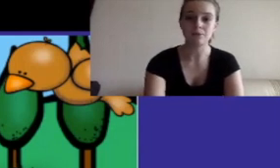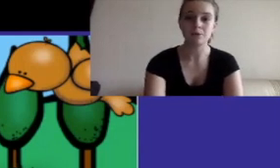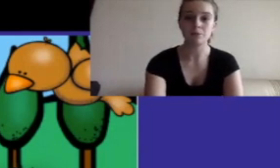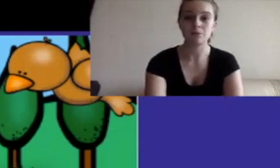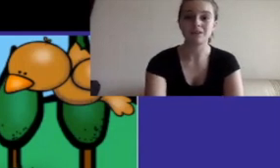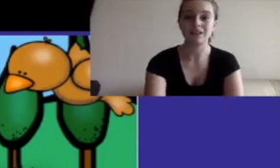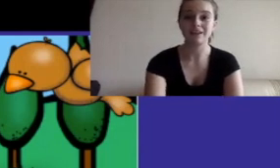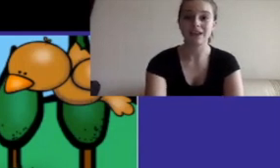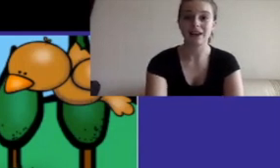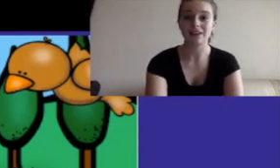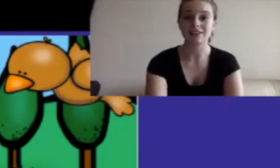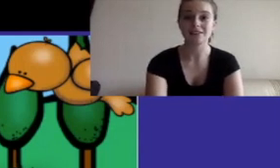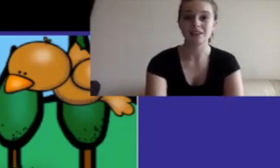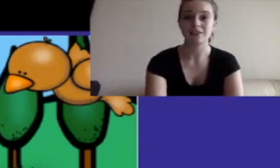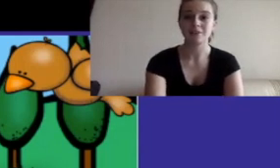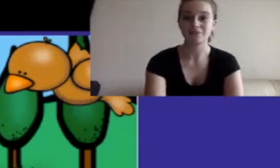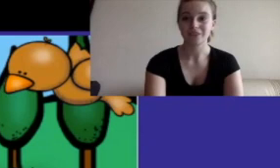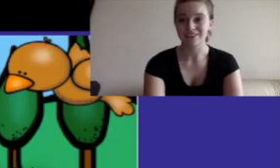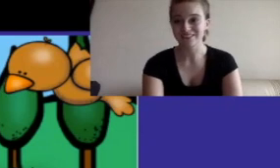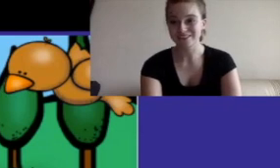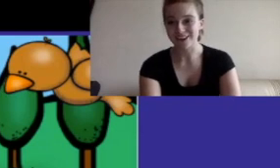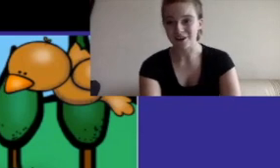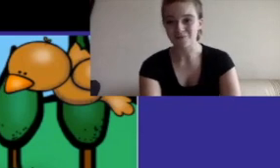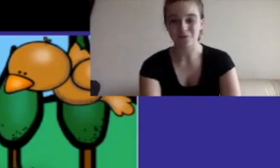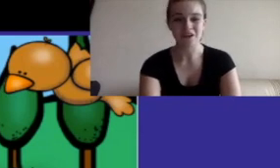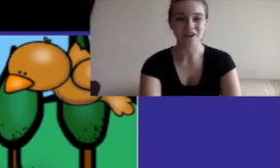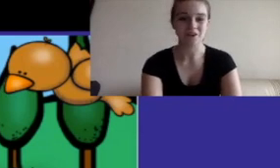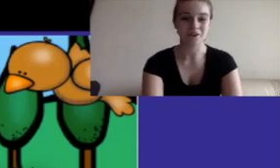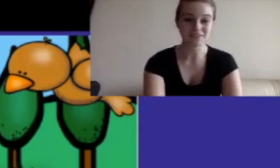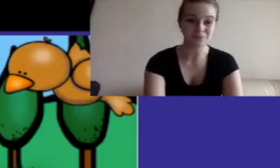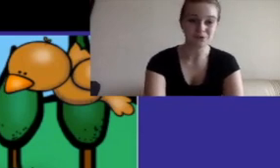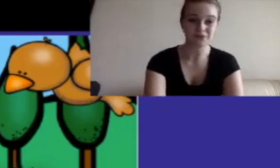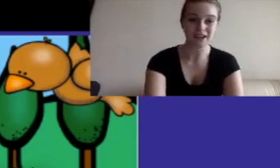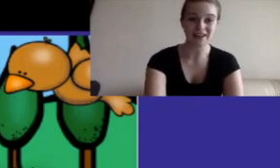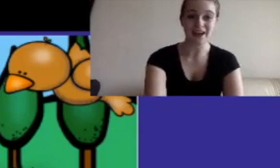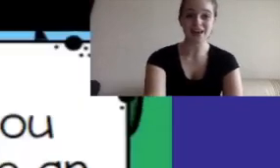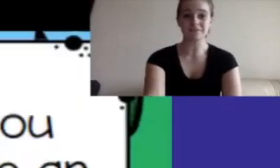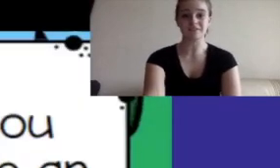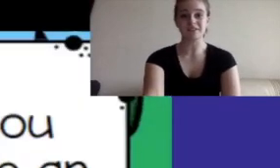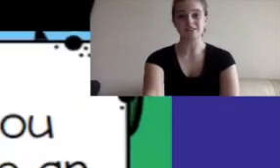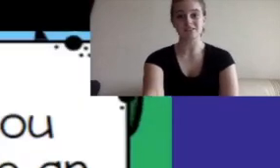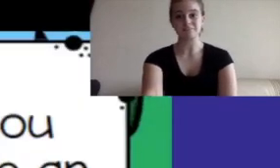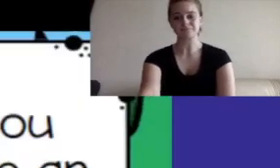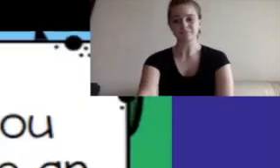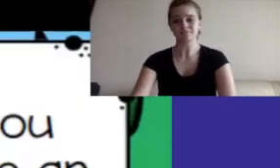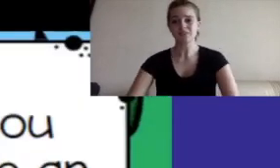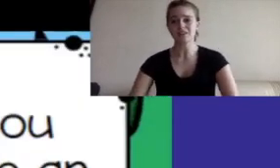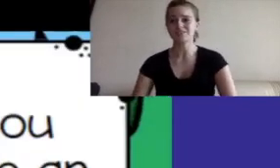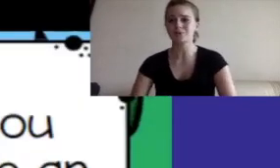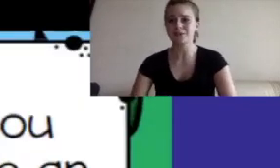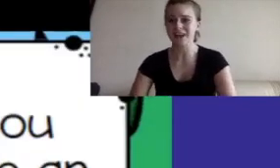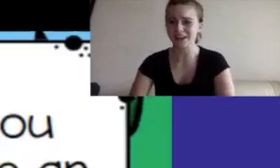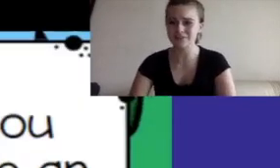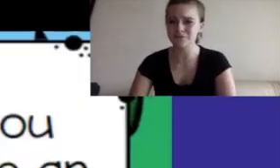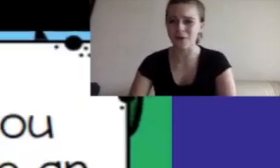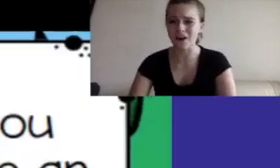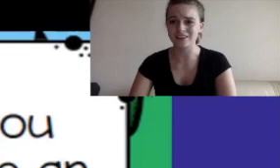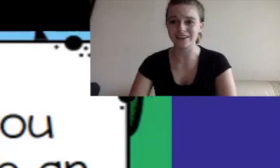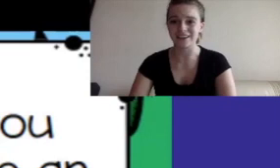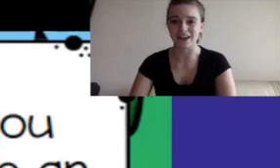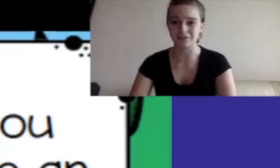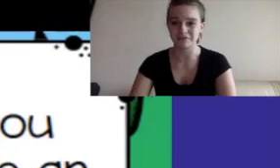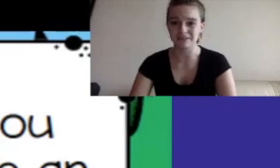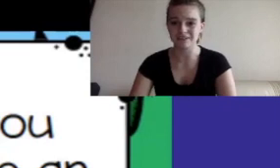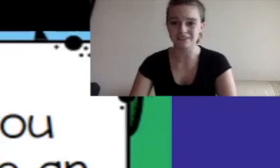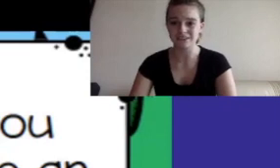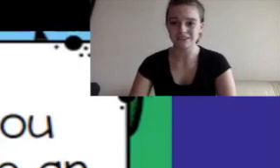time we moved like lions, this time we are going to move like elephants. So can you walk